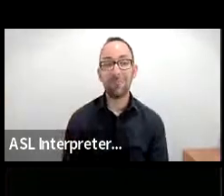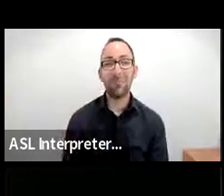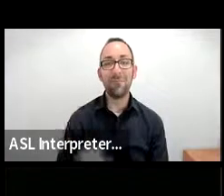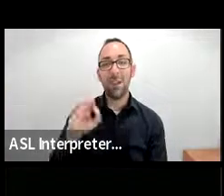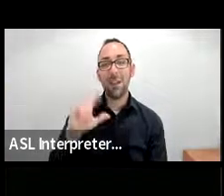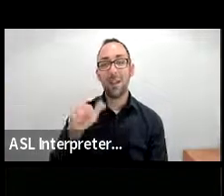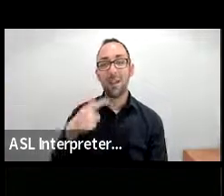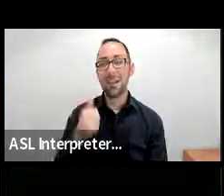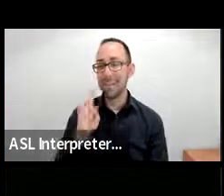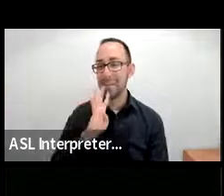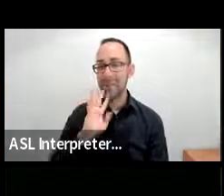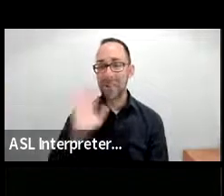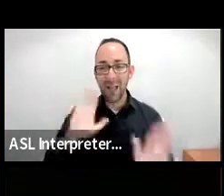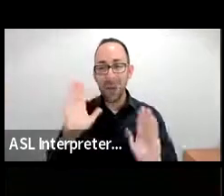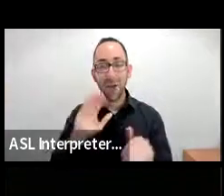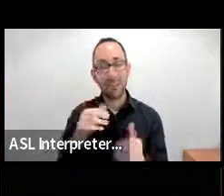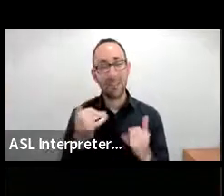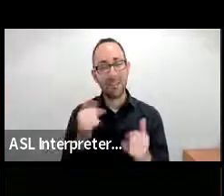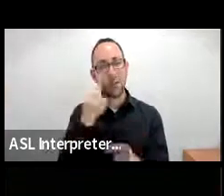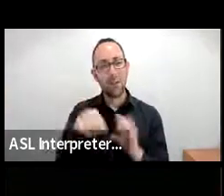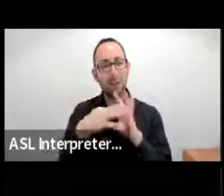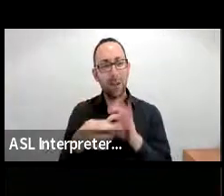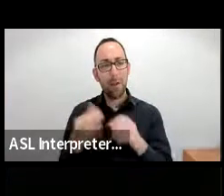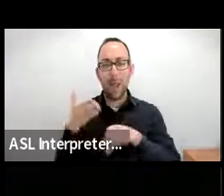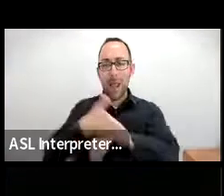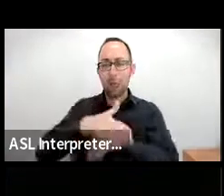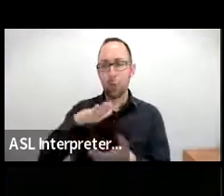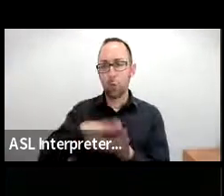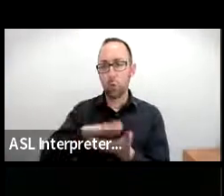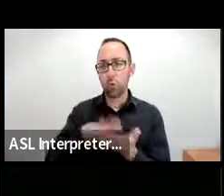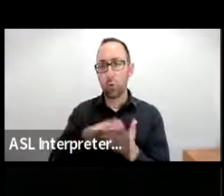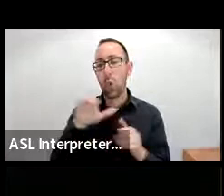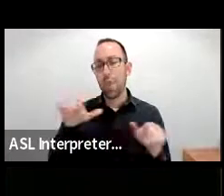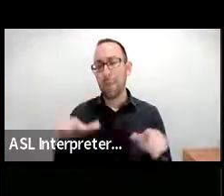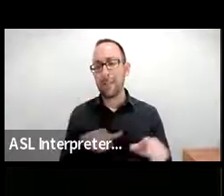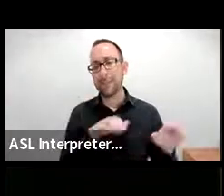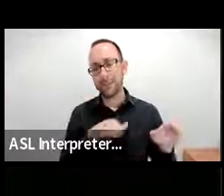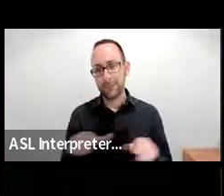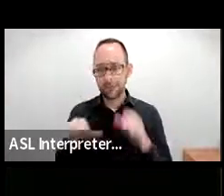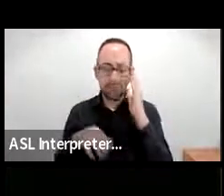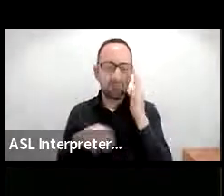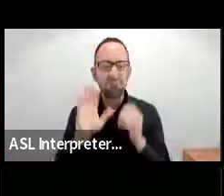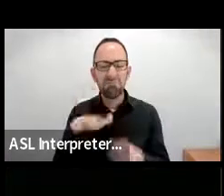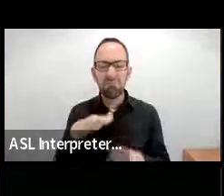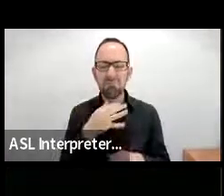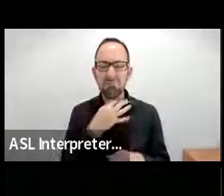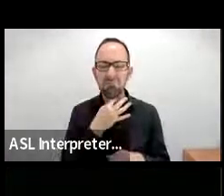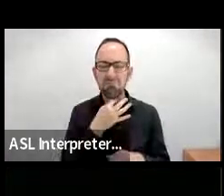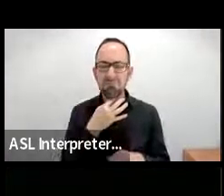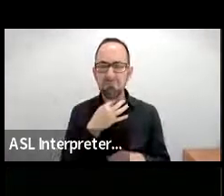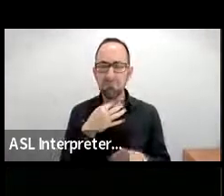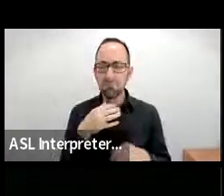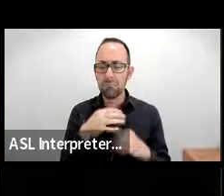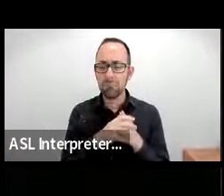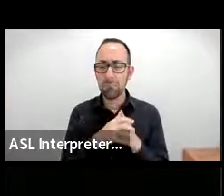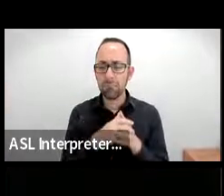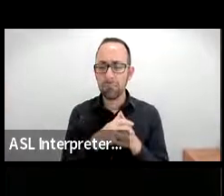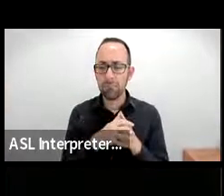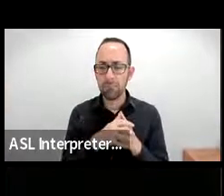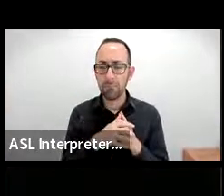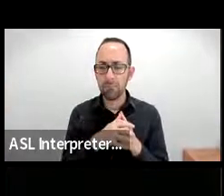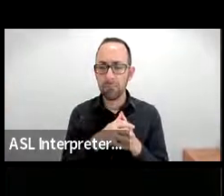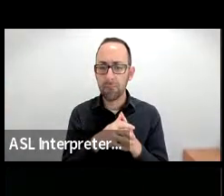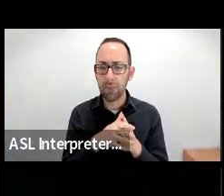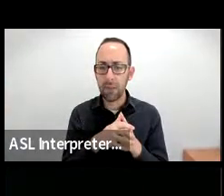Hello. This is in regards to the after-school activities. How do one set up a new